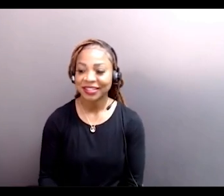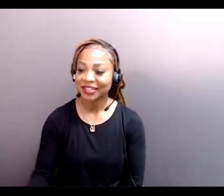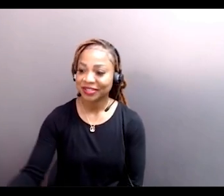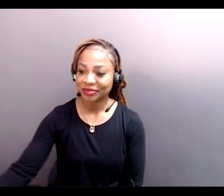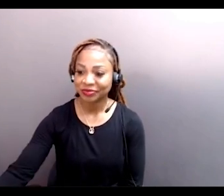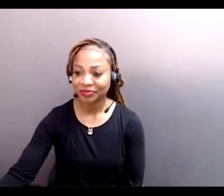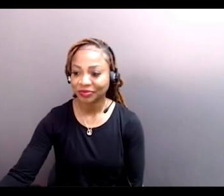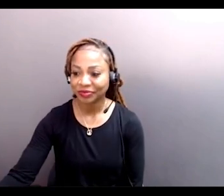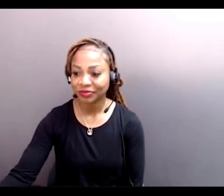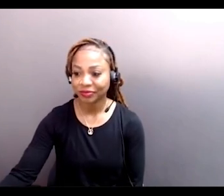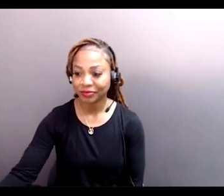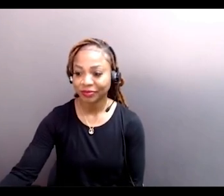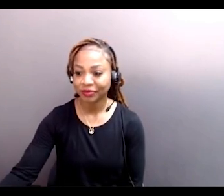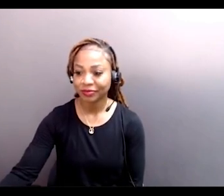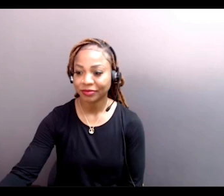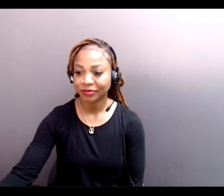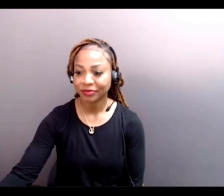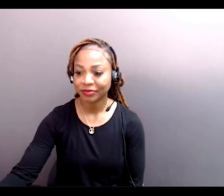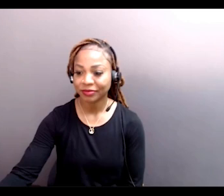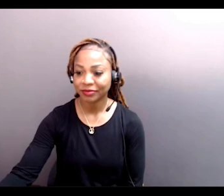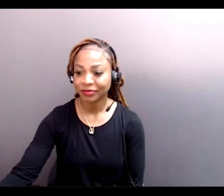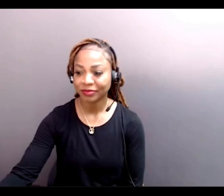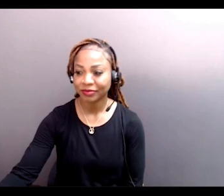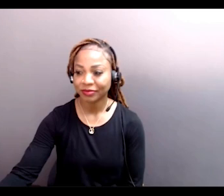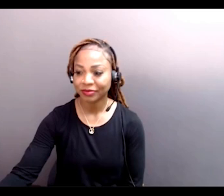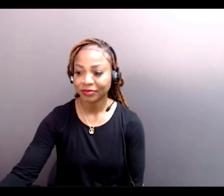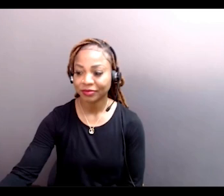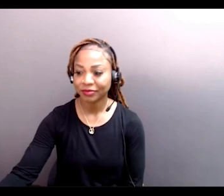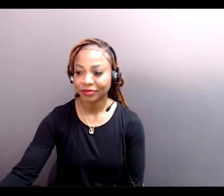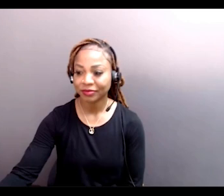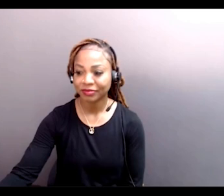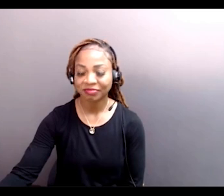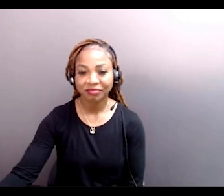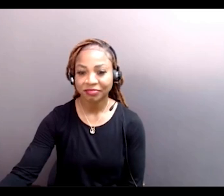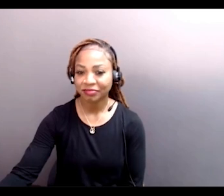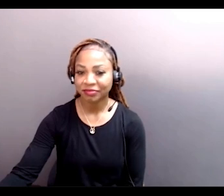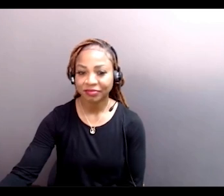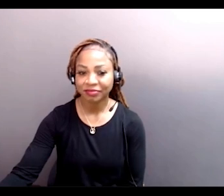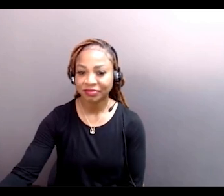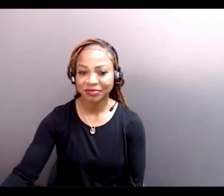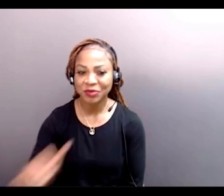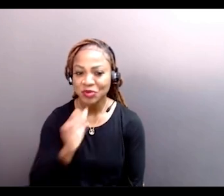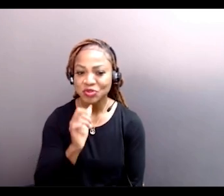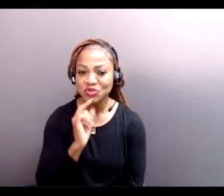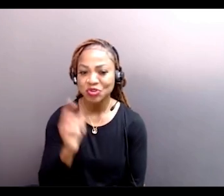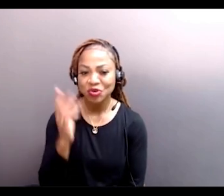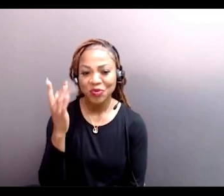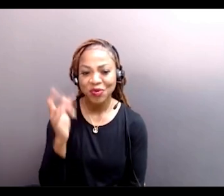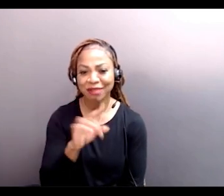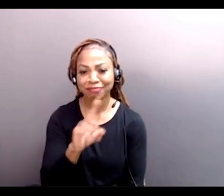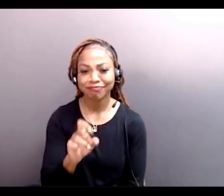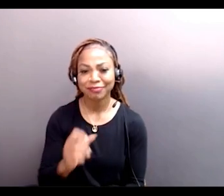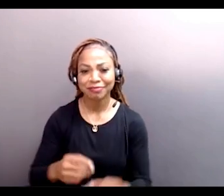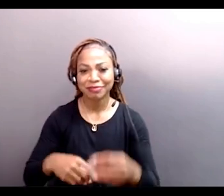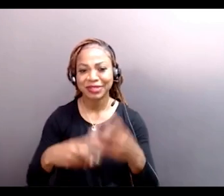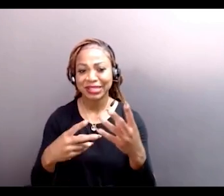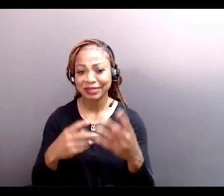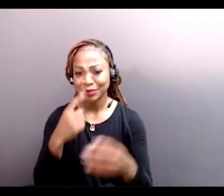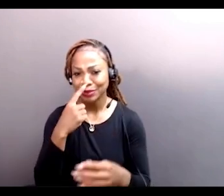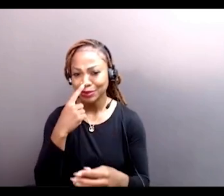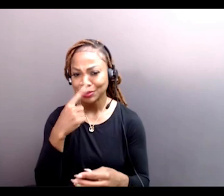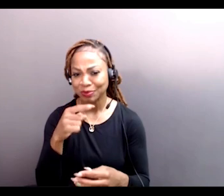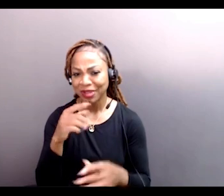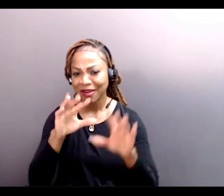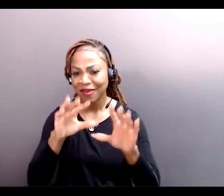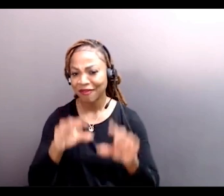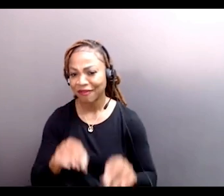Right, Sume did this, and the next slide. I'm not sure why those questions are there. We've got to take them off, but that's